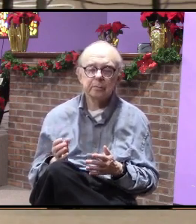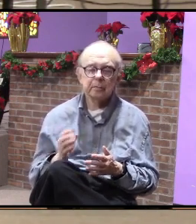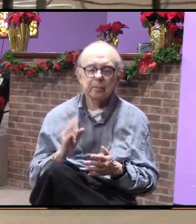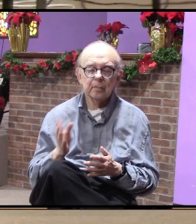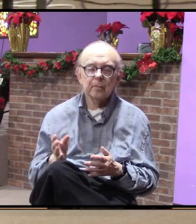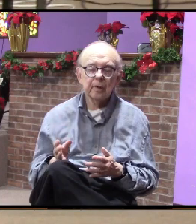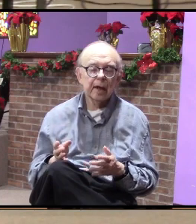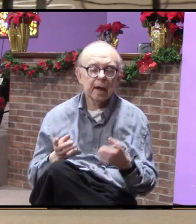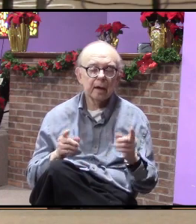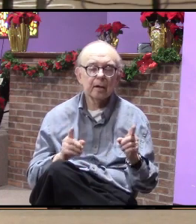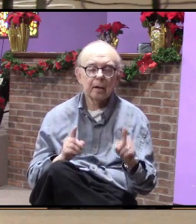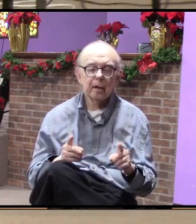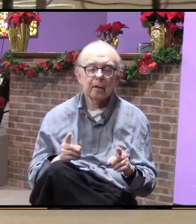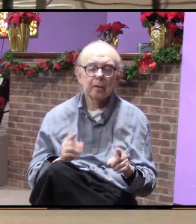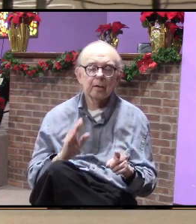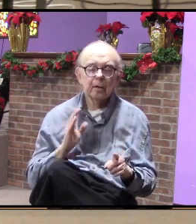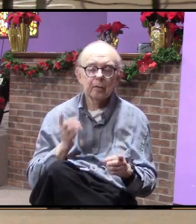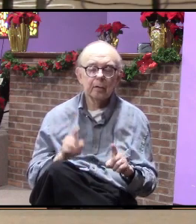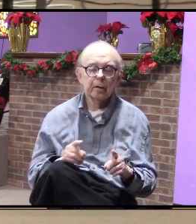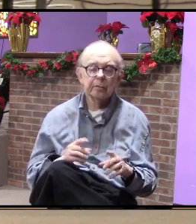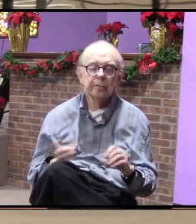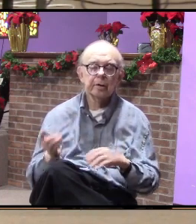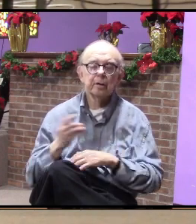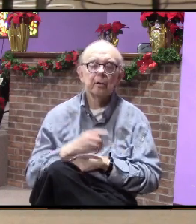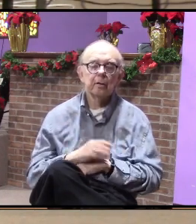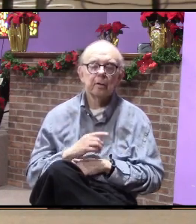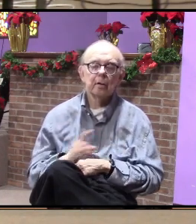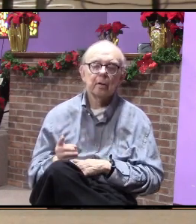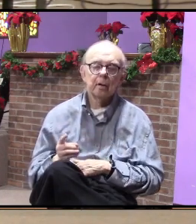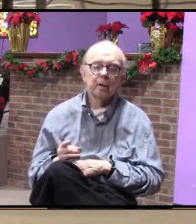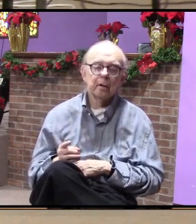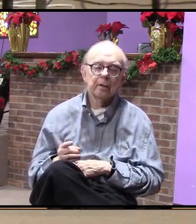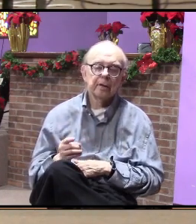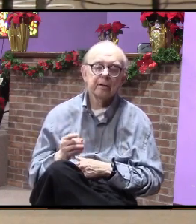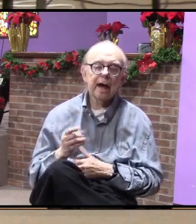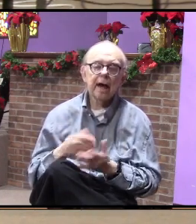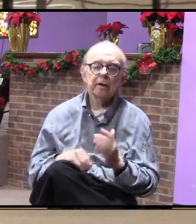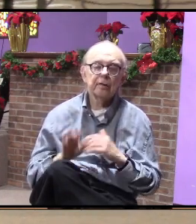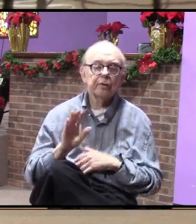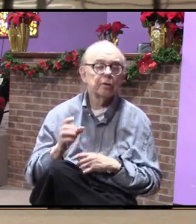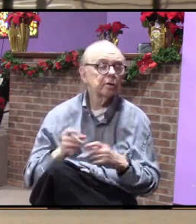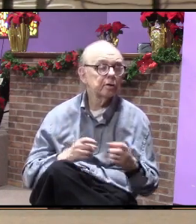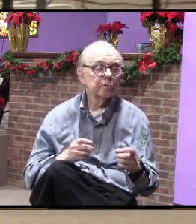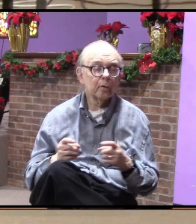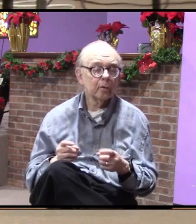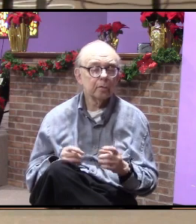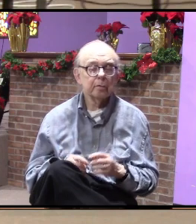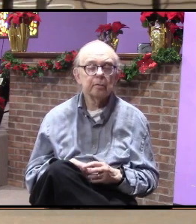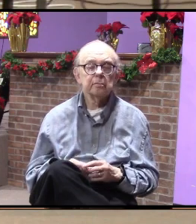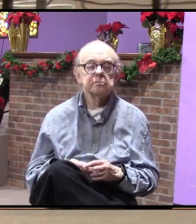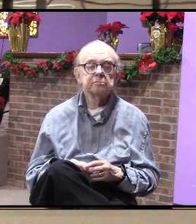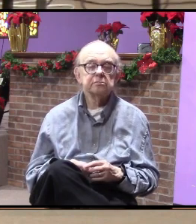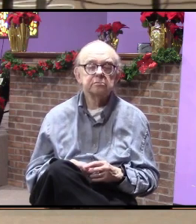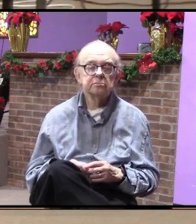be events that are going to happen during the day that are out of your control.